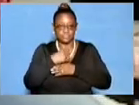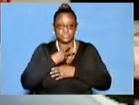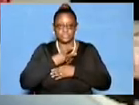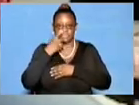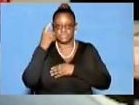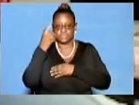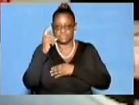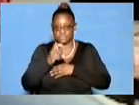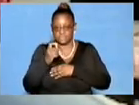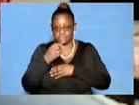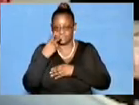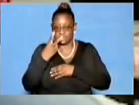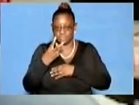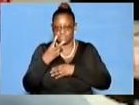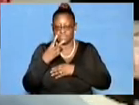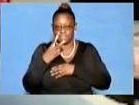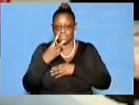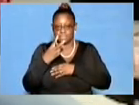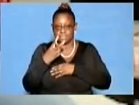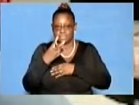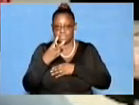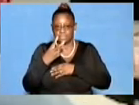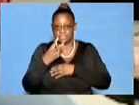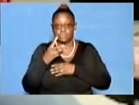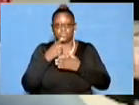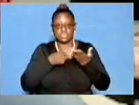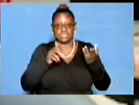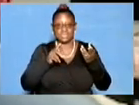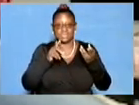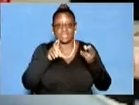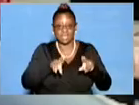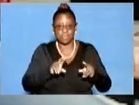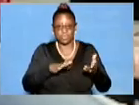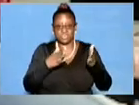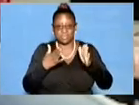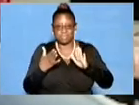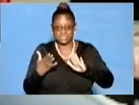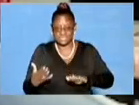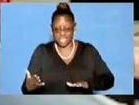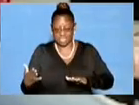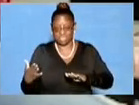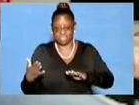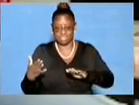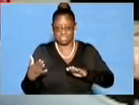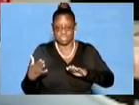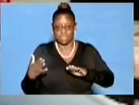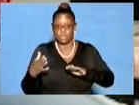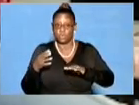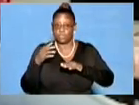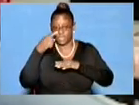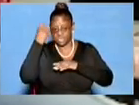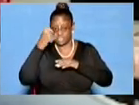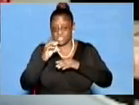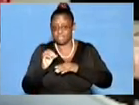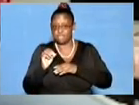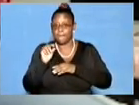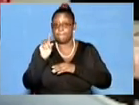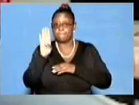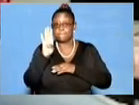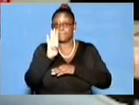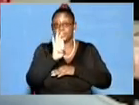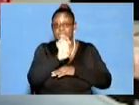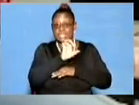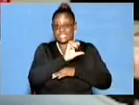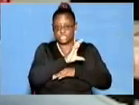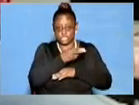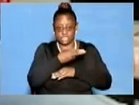how bad the death rate is from this bleaching event to see. But it will affect reefs.